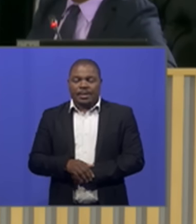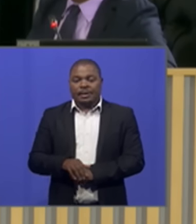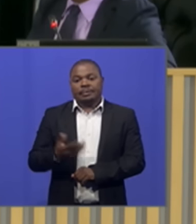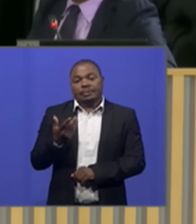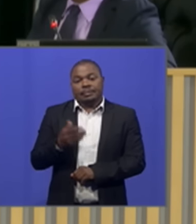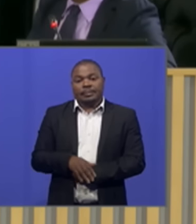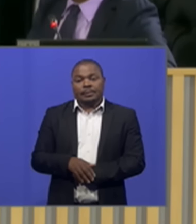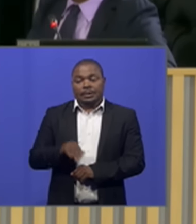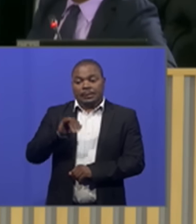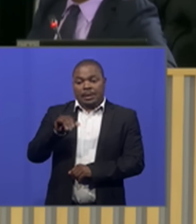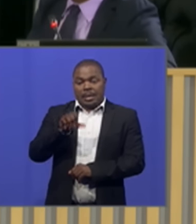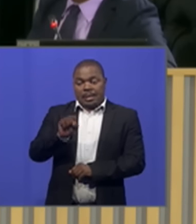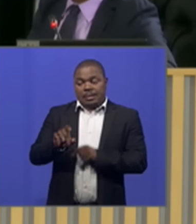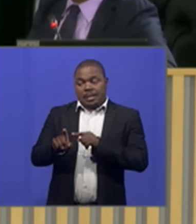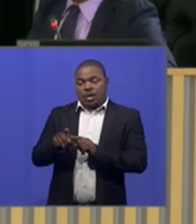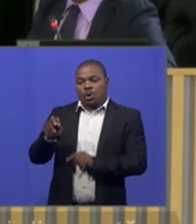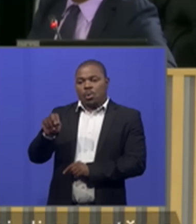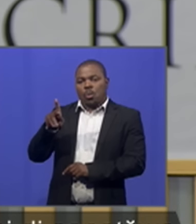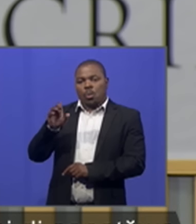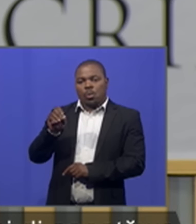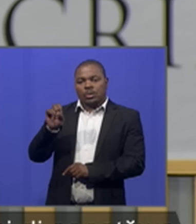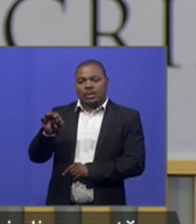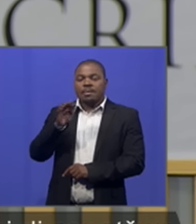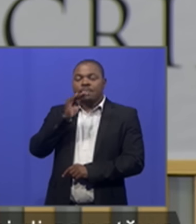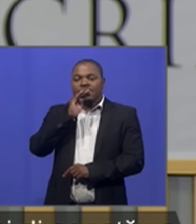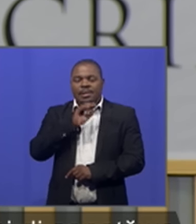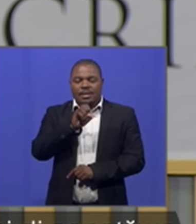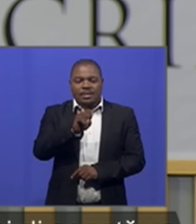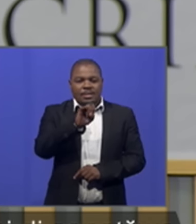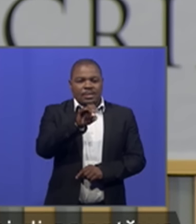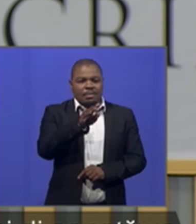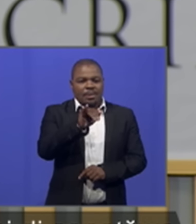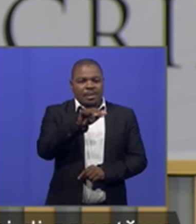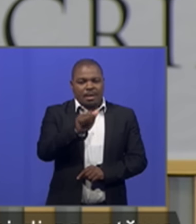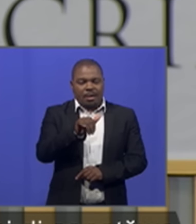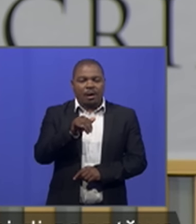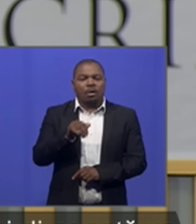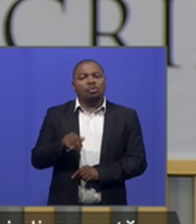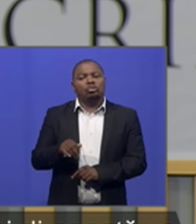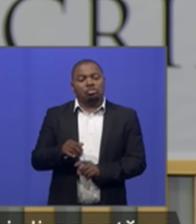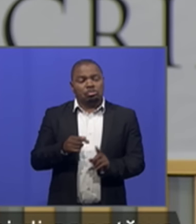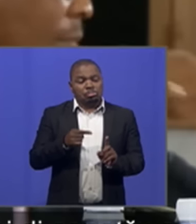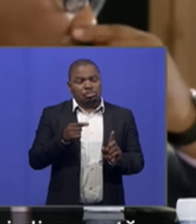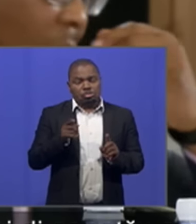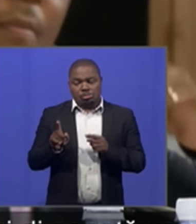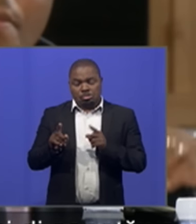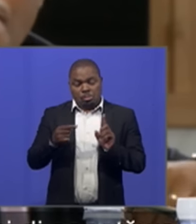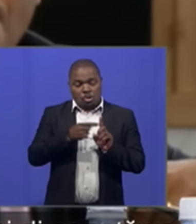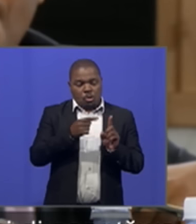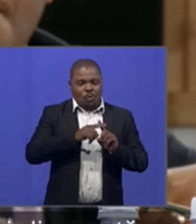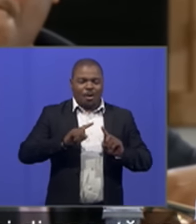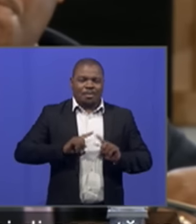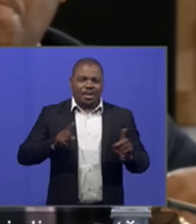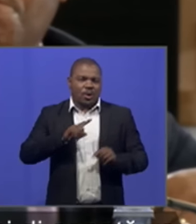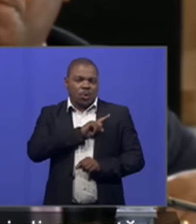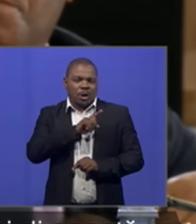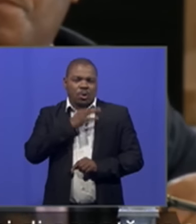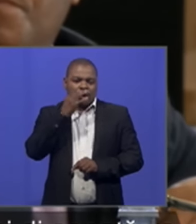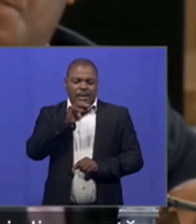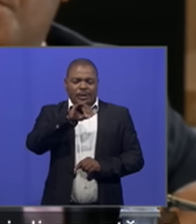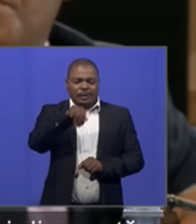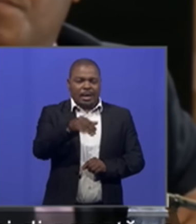JS yeo go ya ka Nkosi e bolelago ka Jenin Sibia Mnisi o ile a thulana le seo fao a filego bohlatse bja gore